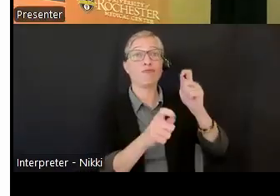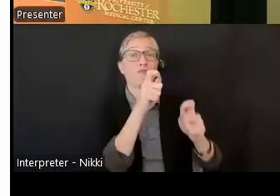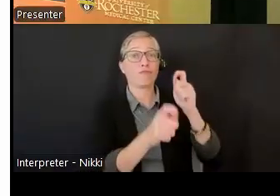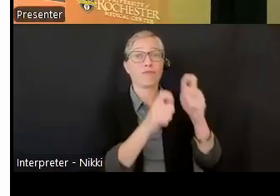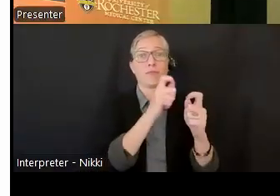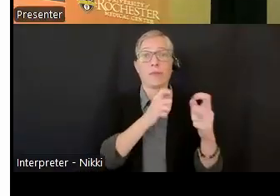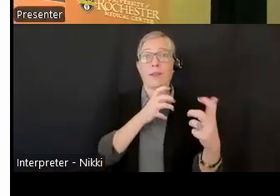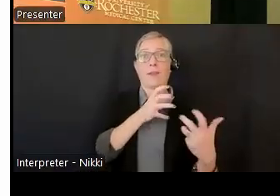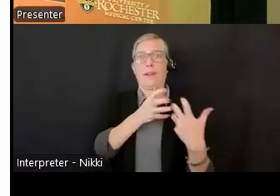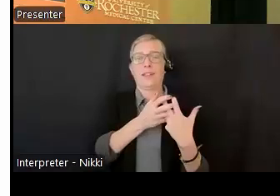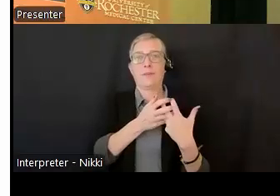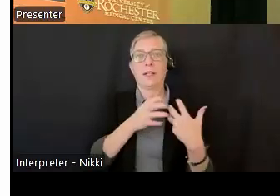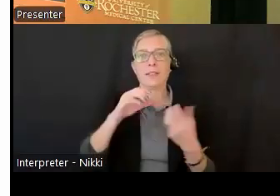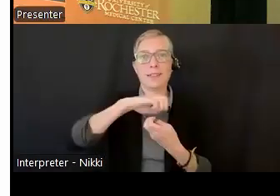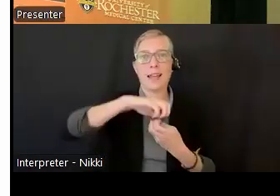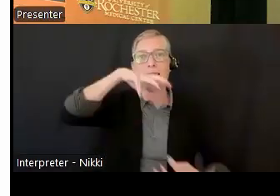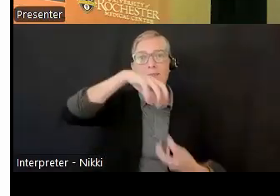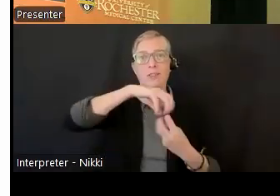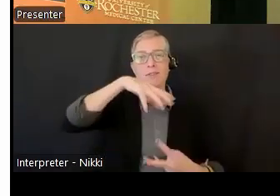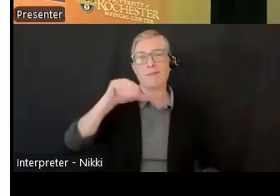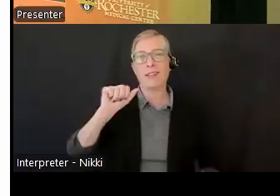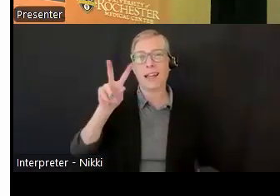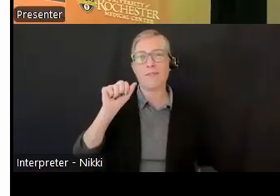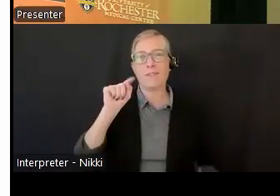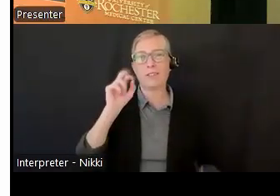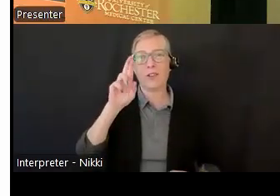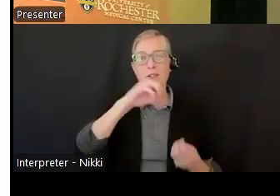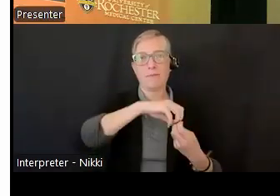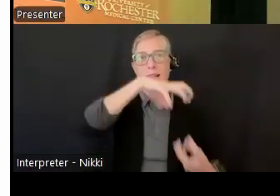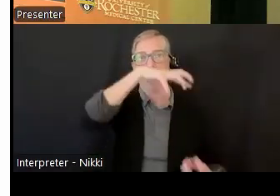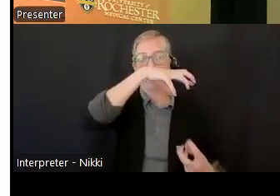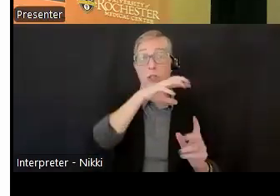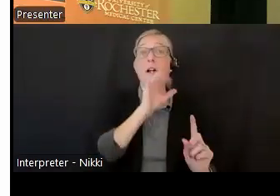the coach that is going to bring them through each of the modules.